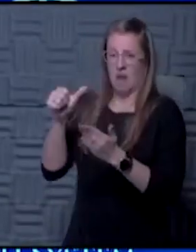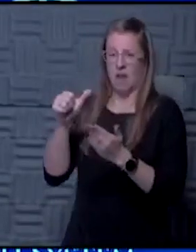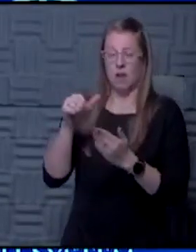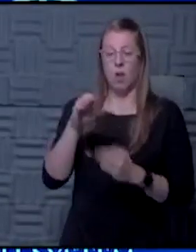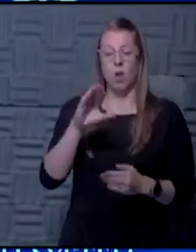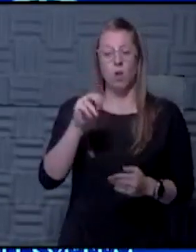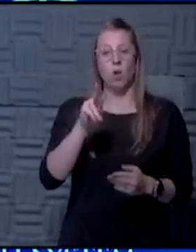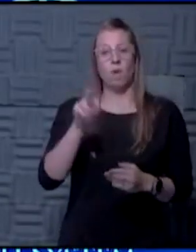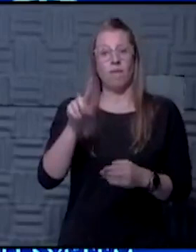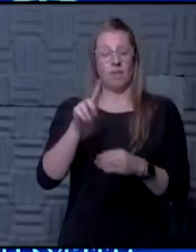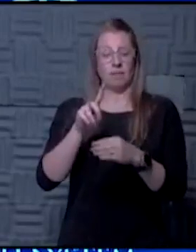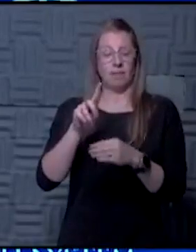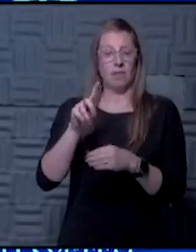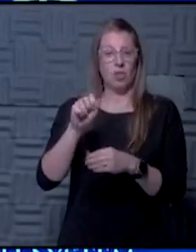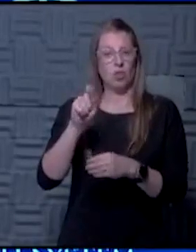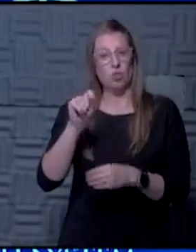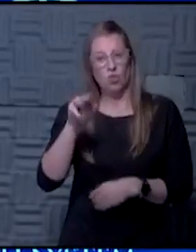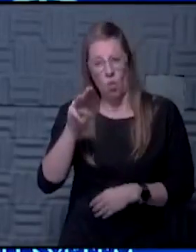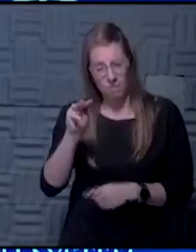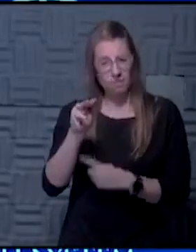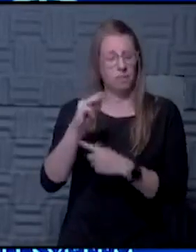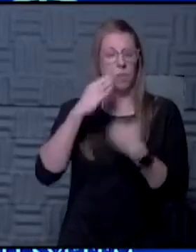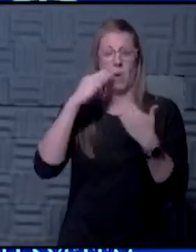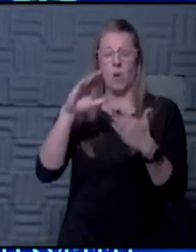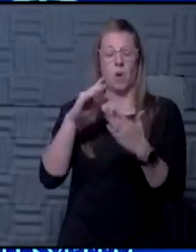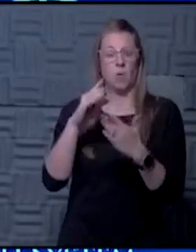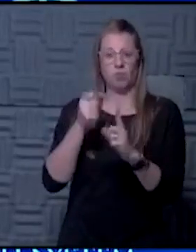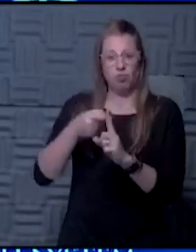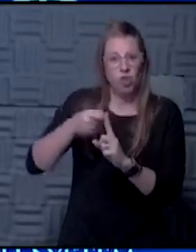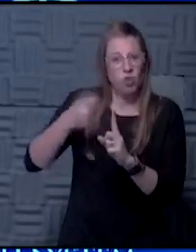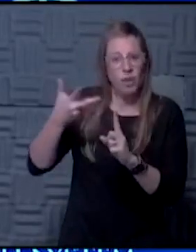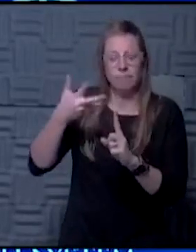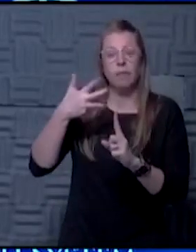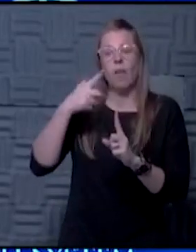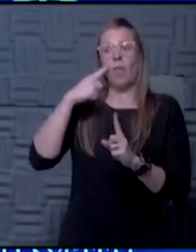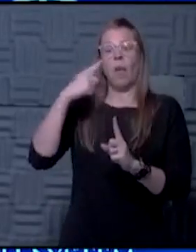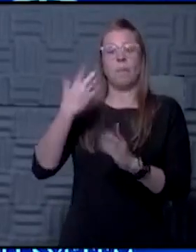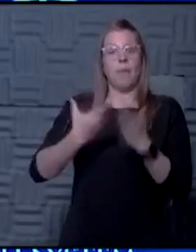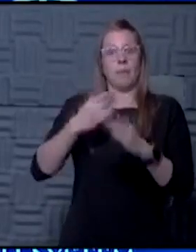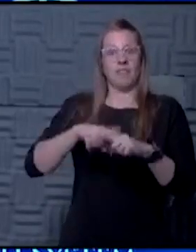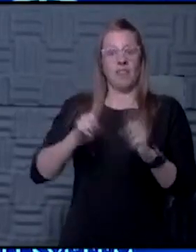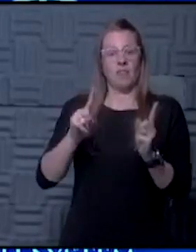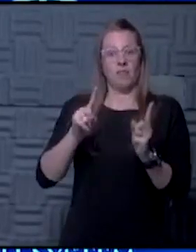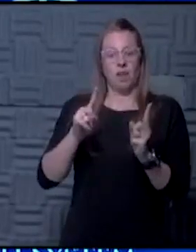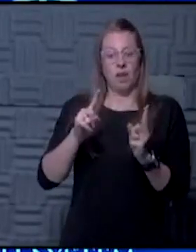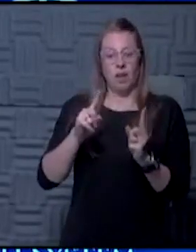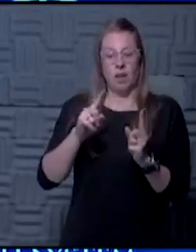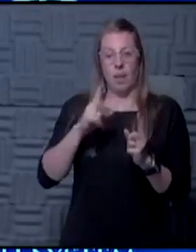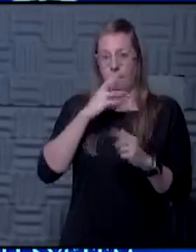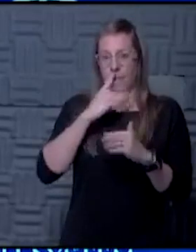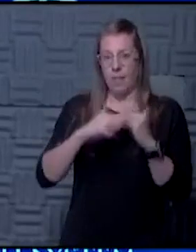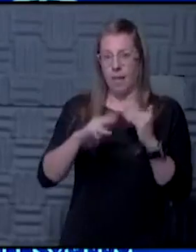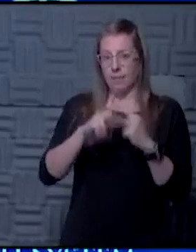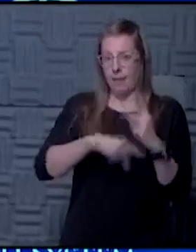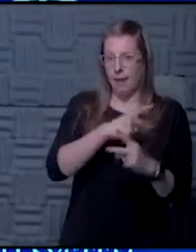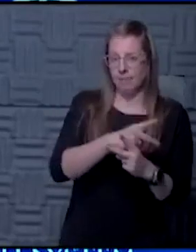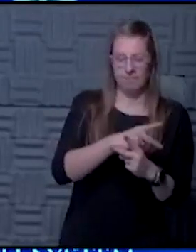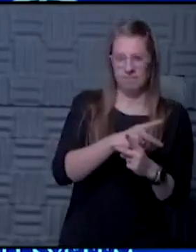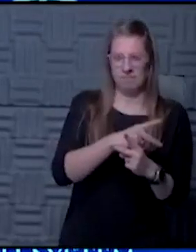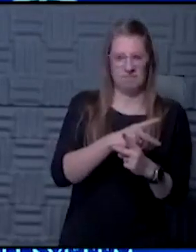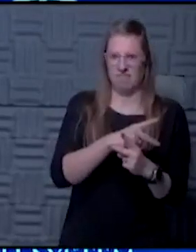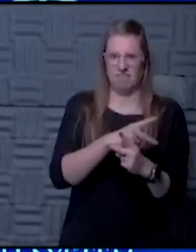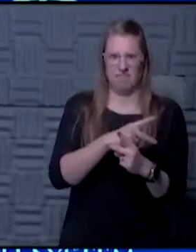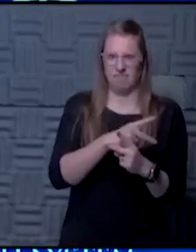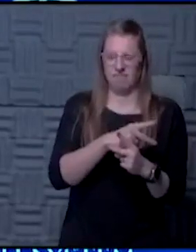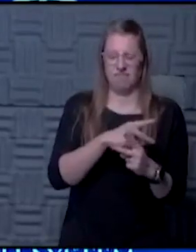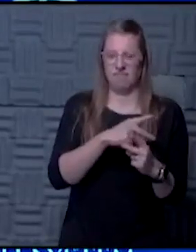exactly triggers that we're not even completely sure about. For a while we thought maybe there was a difference in blood type. I think that hasn't panned out. I think